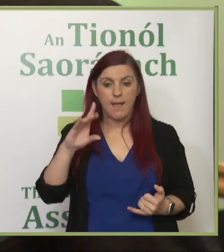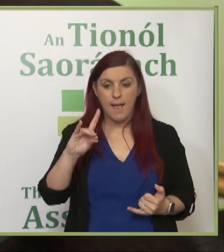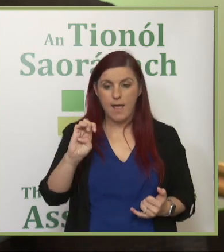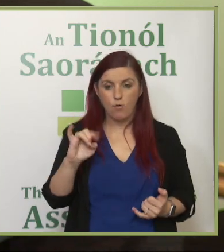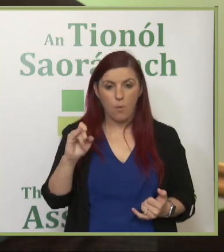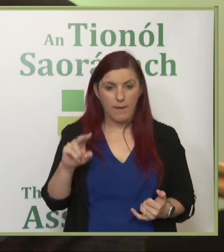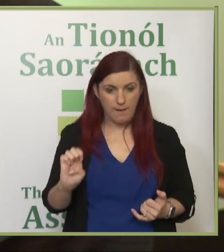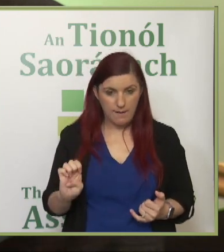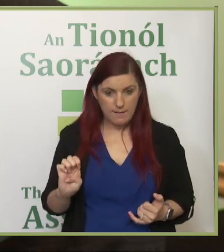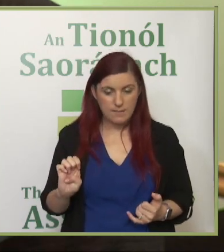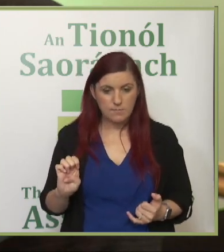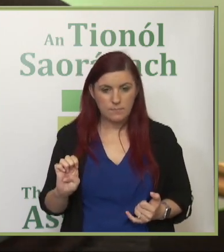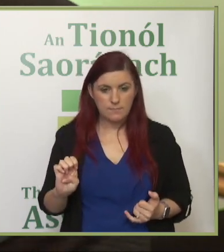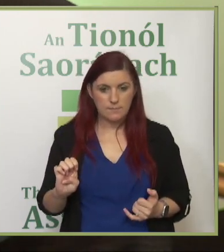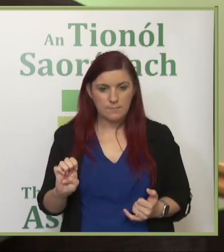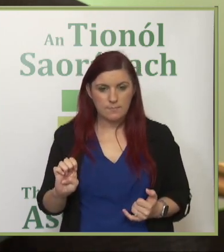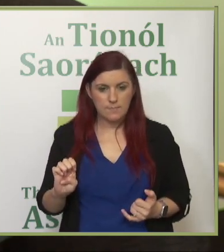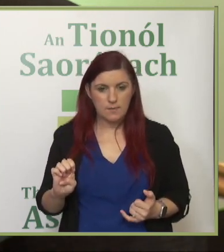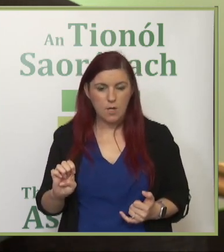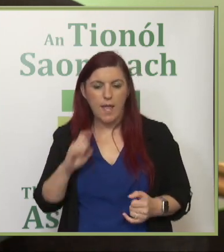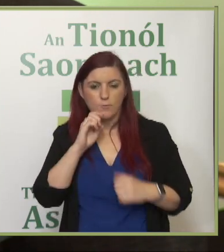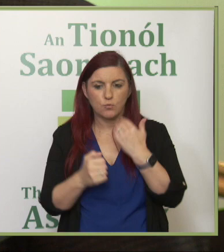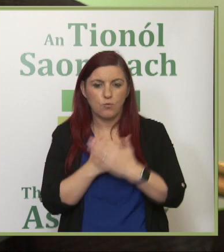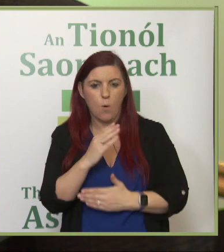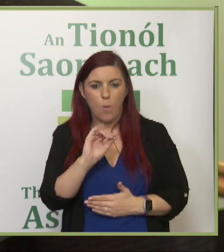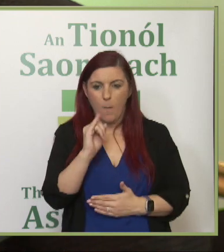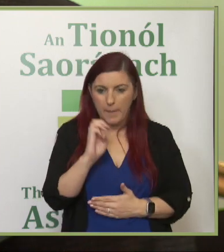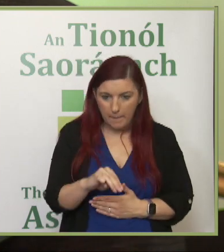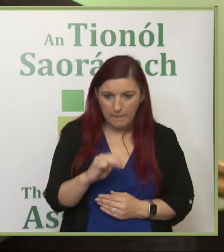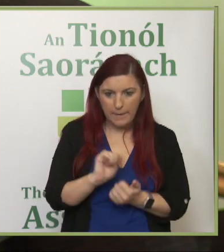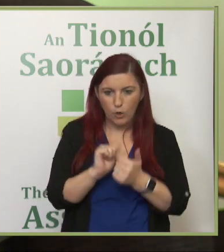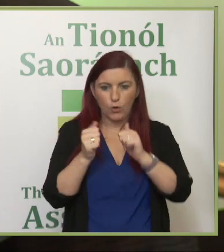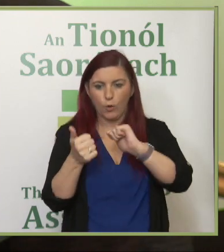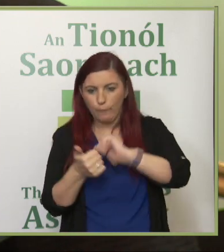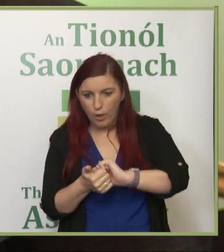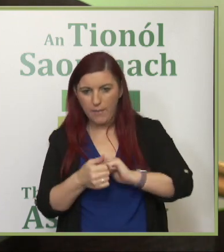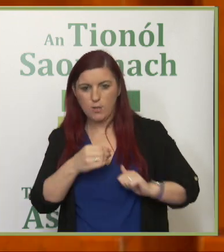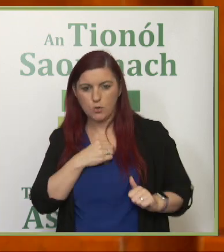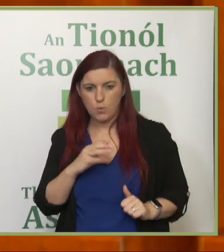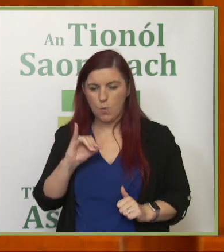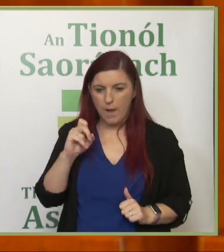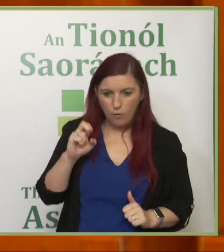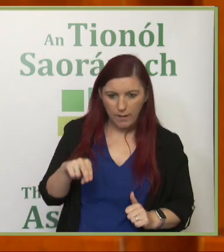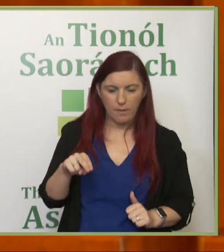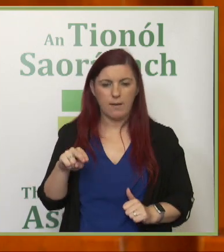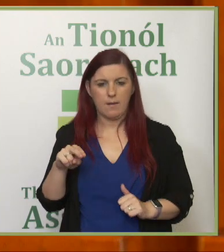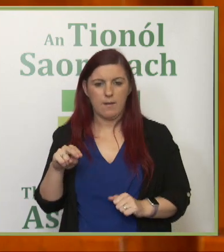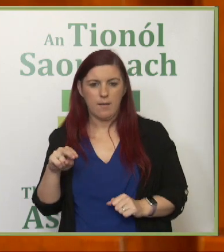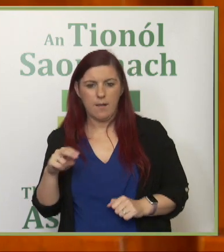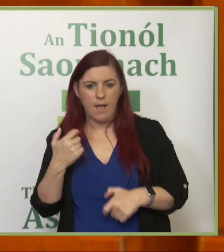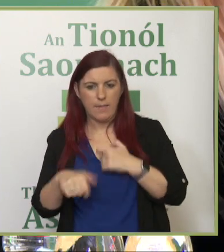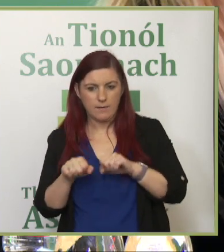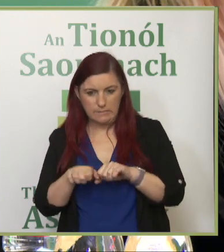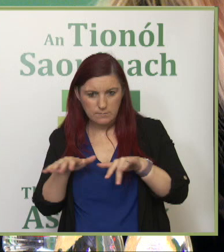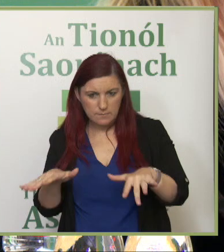You needed to grow opium, you needed to convert that in hidden factories, you needed then to guard that crop, and you had a large